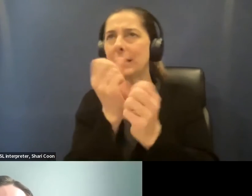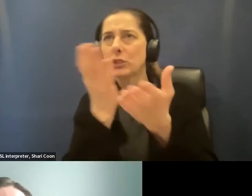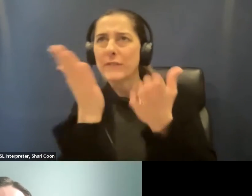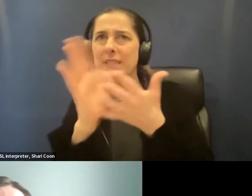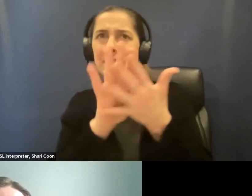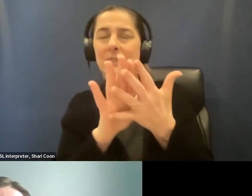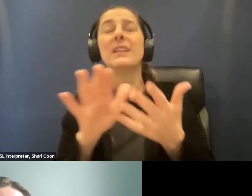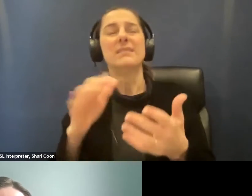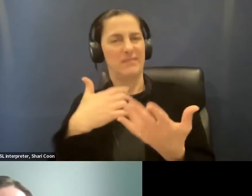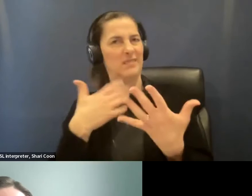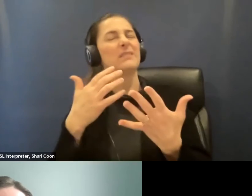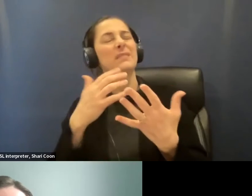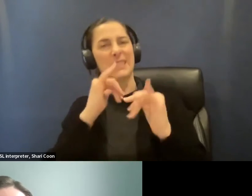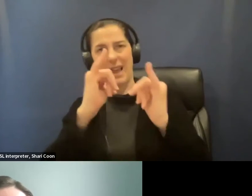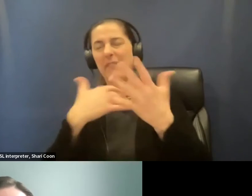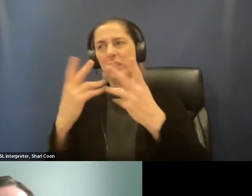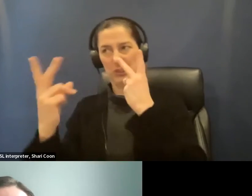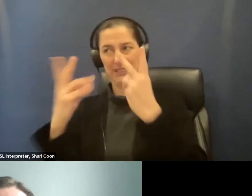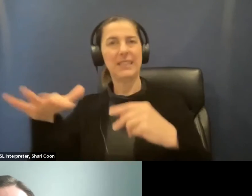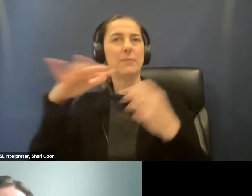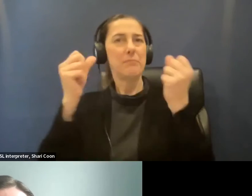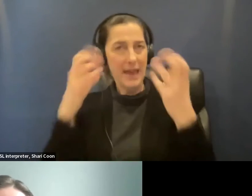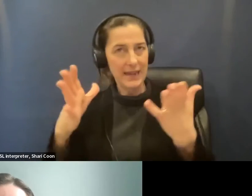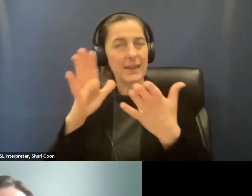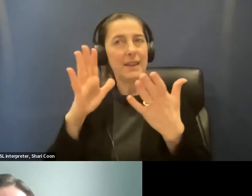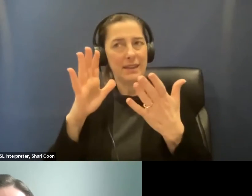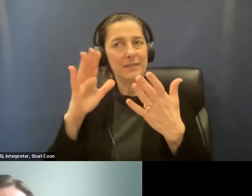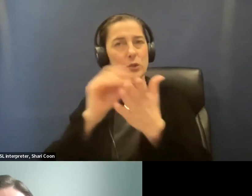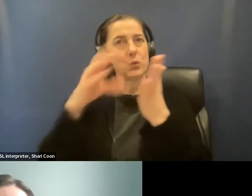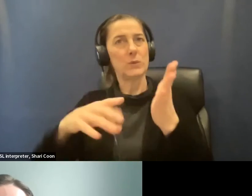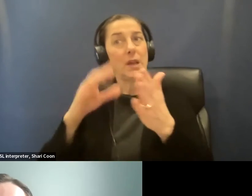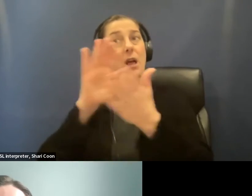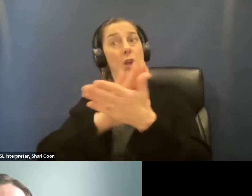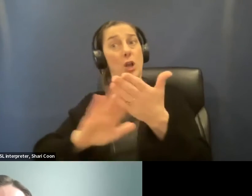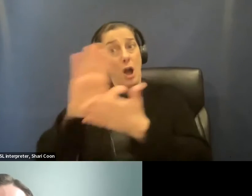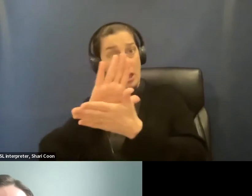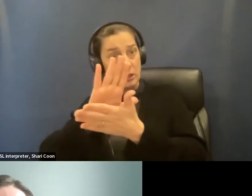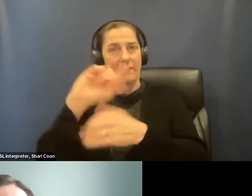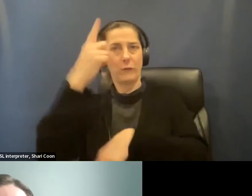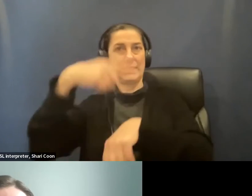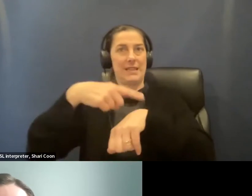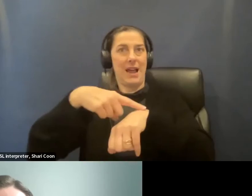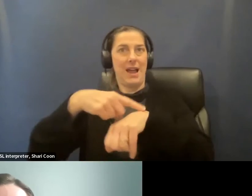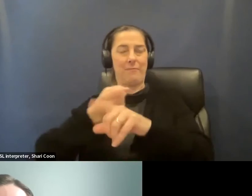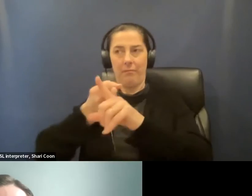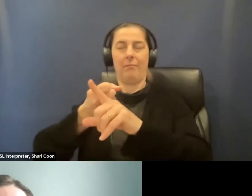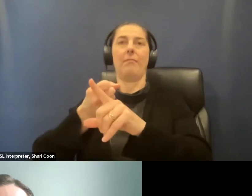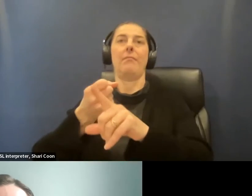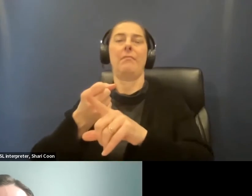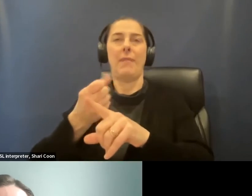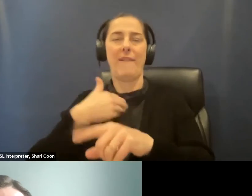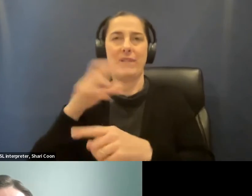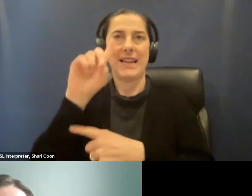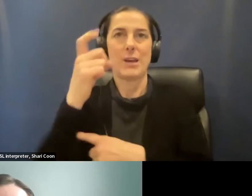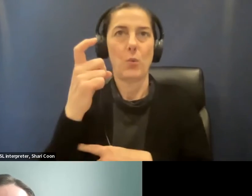and, you know, COVID-19 is directly impacting that experience and just maybe leading